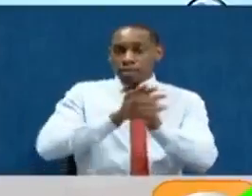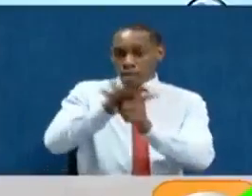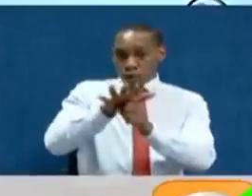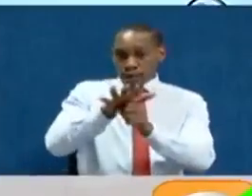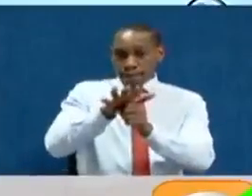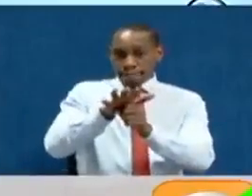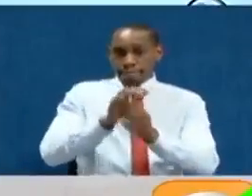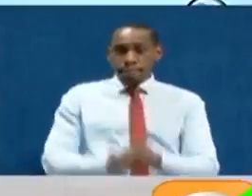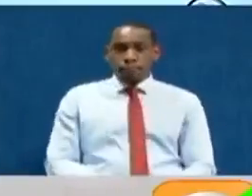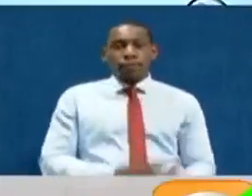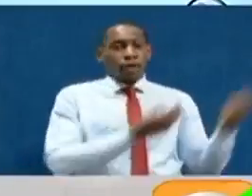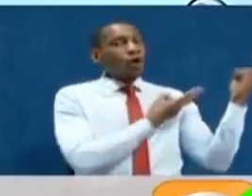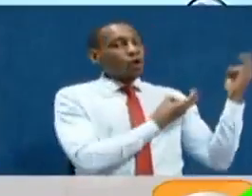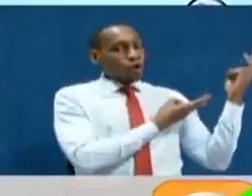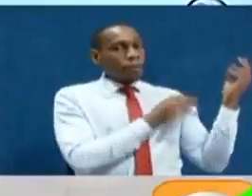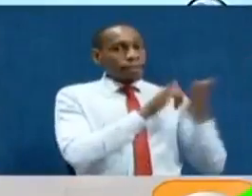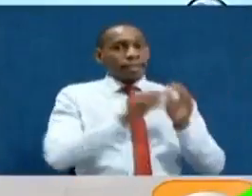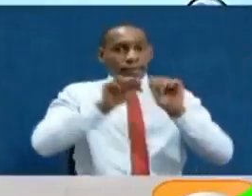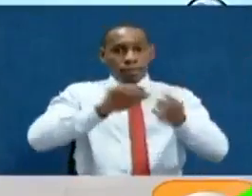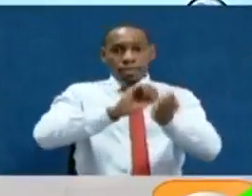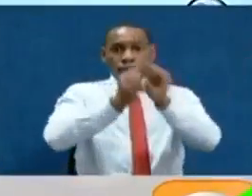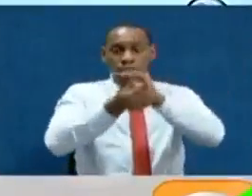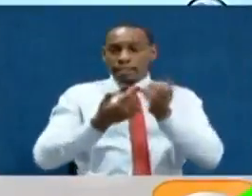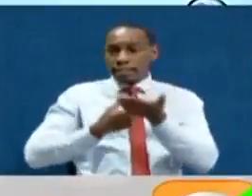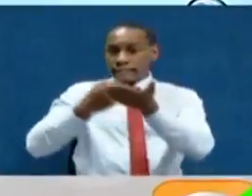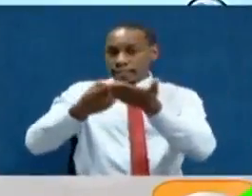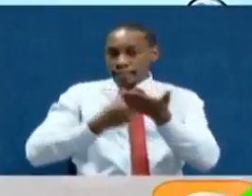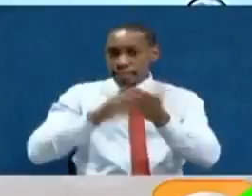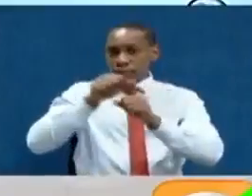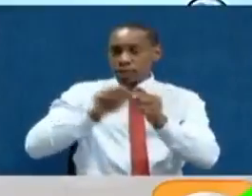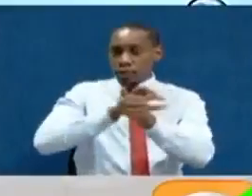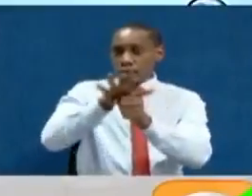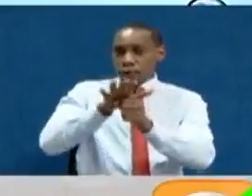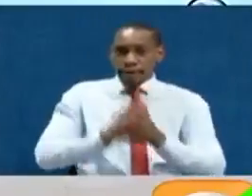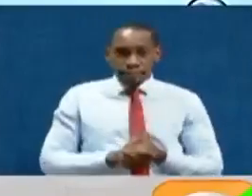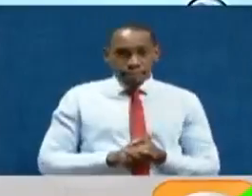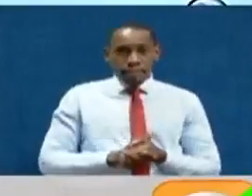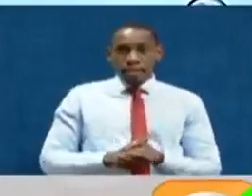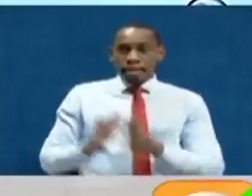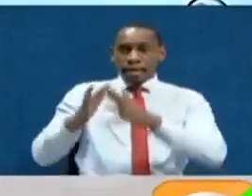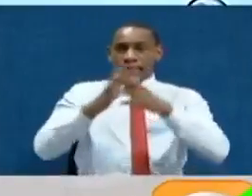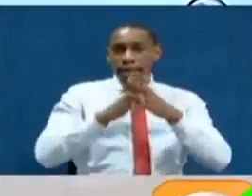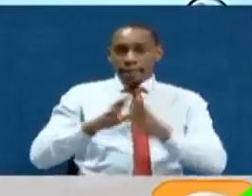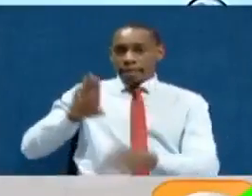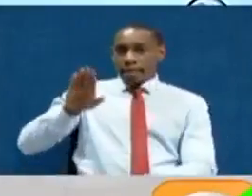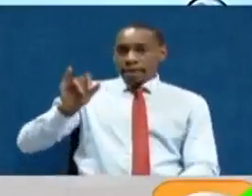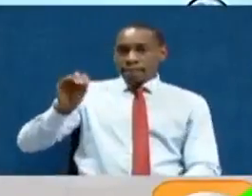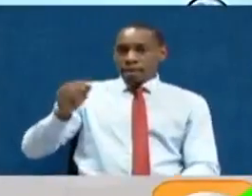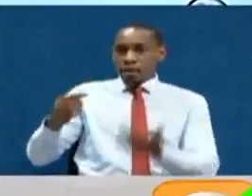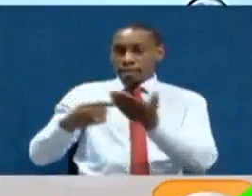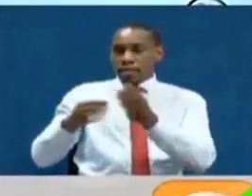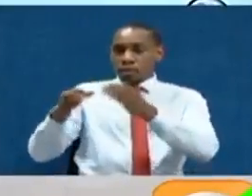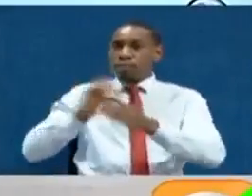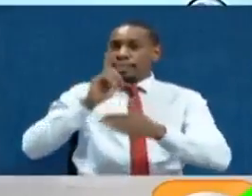And now, a glimmer of hope that could change the conversation on COVID-19. U.S. biotech firm